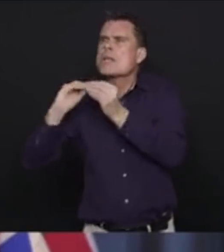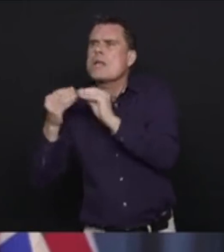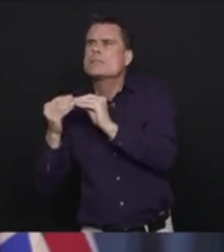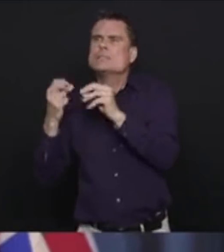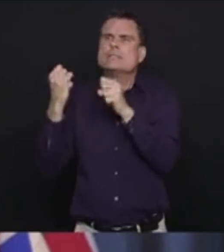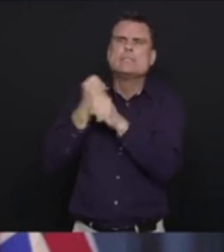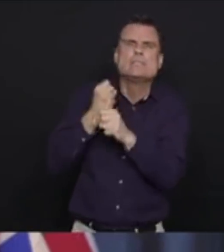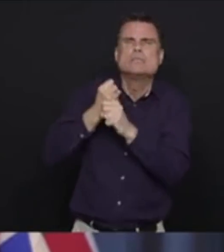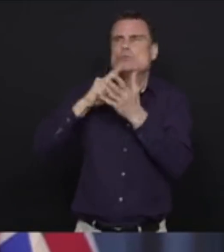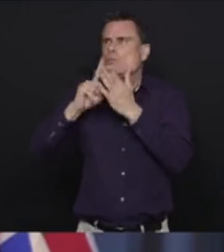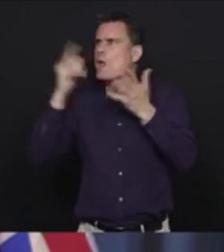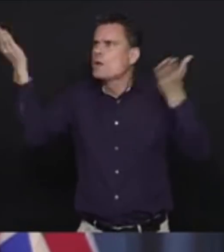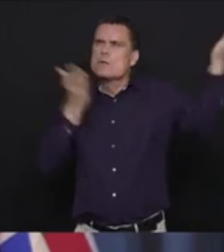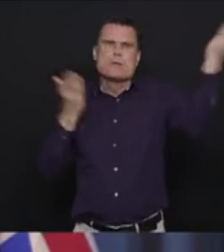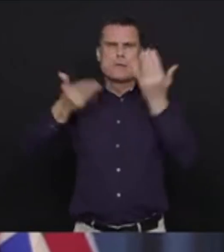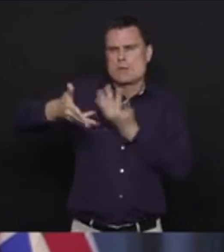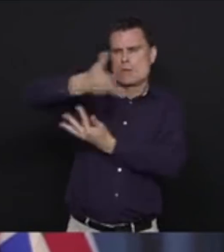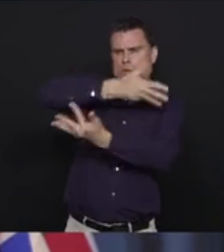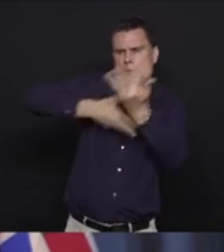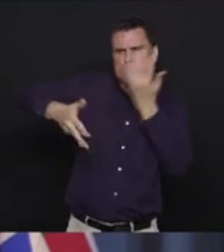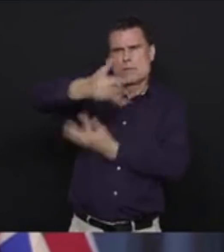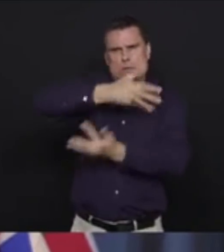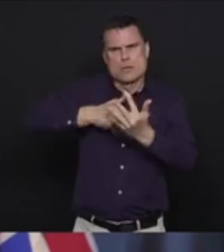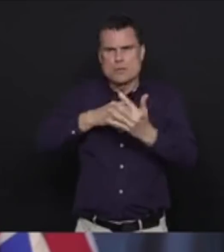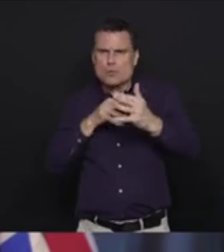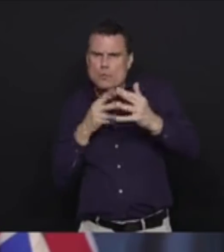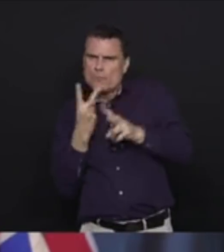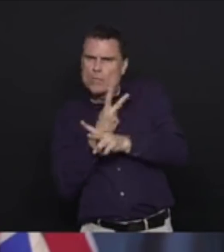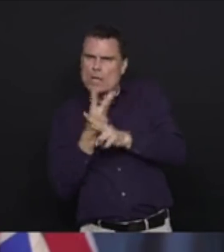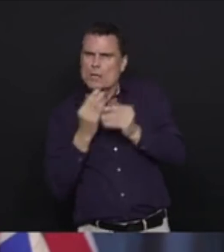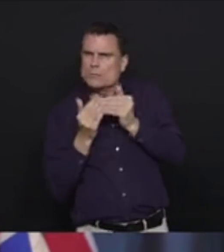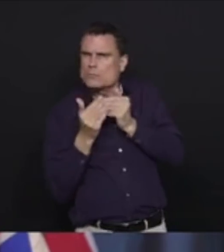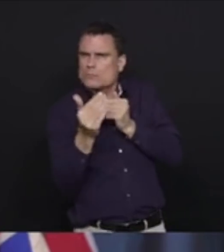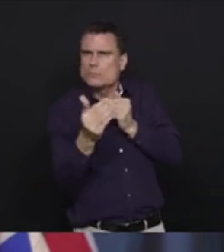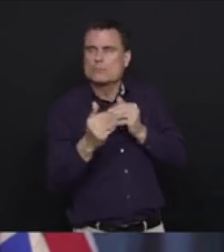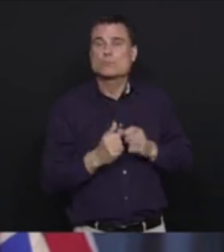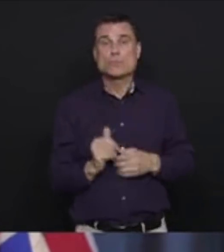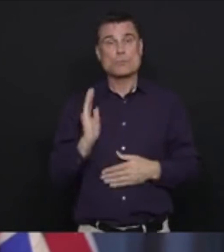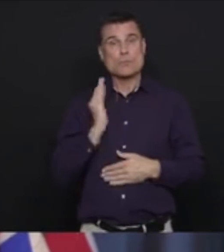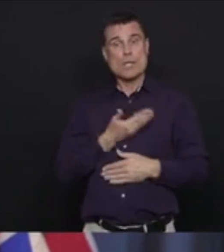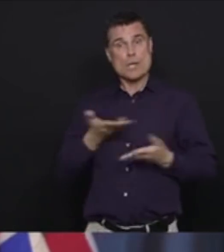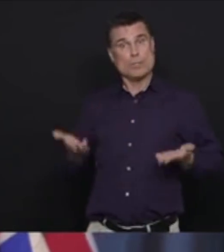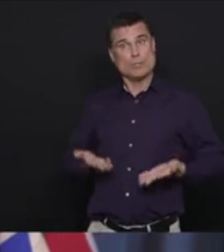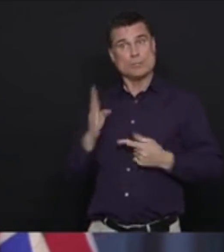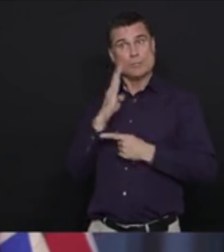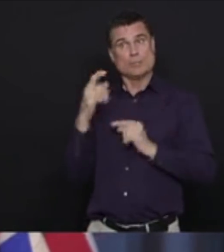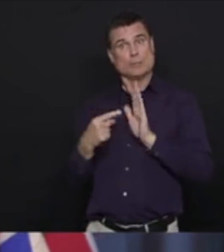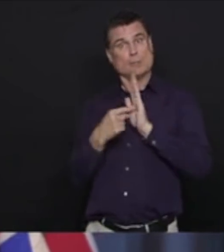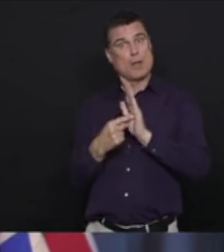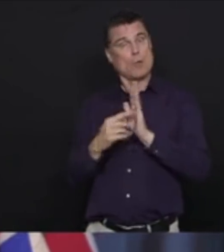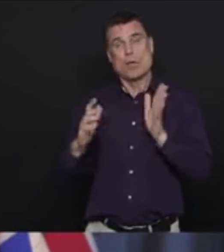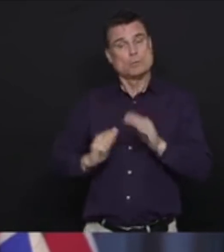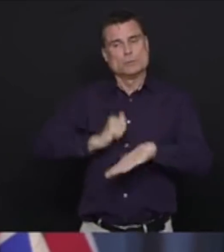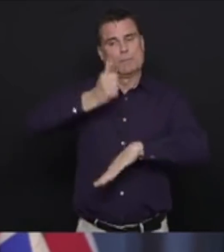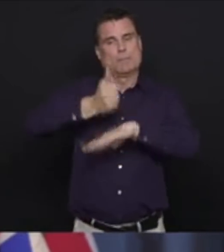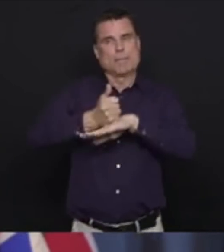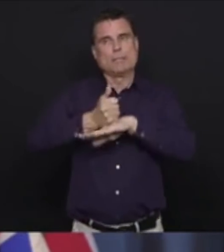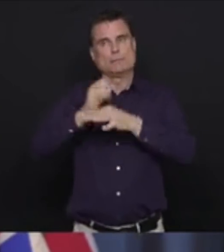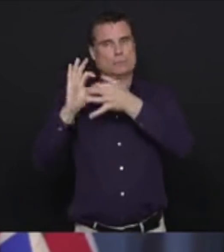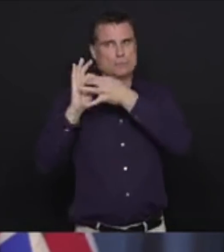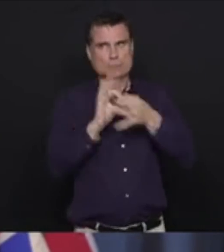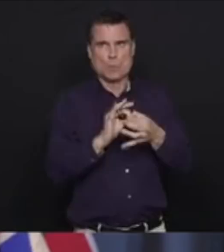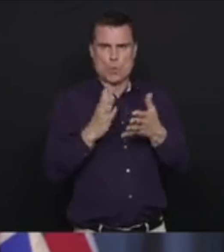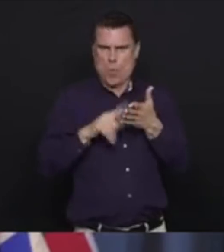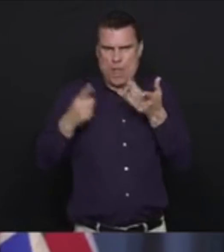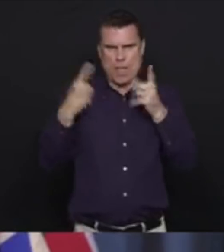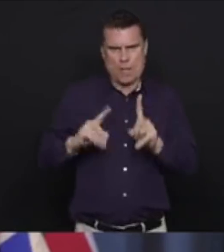in BC are based on that type of triangulation. And it, as we said, it is, and you're correct, it's not deaths, it was